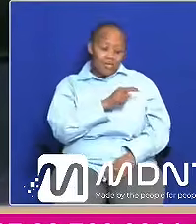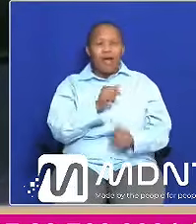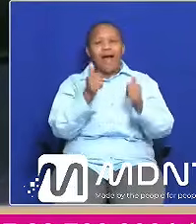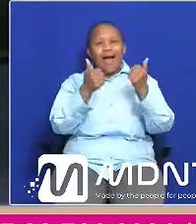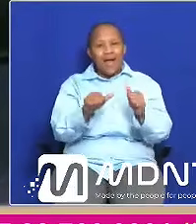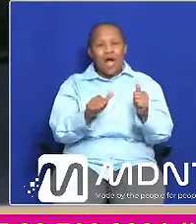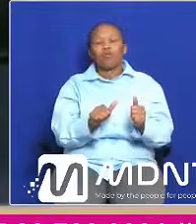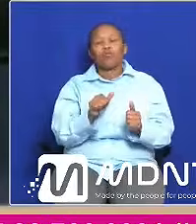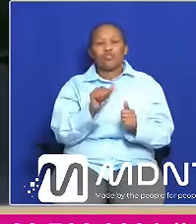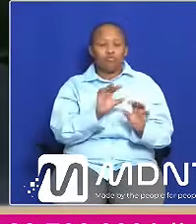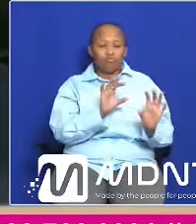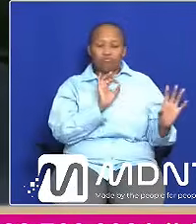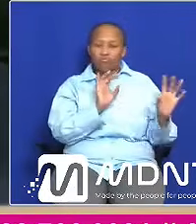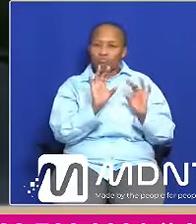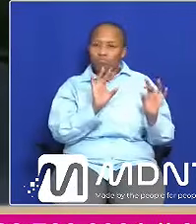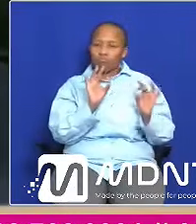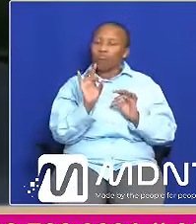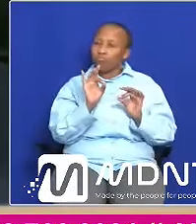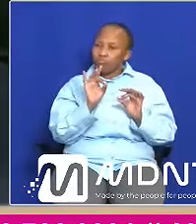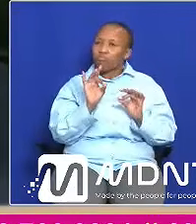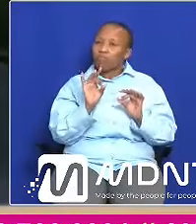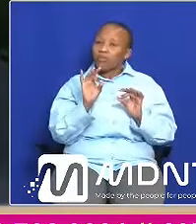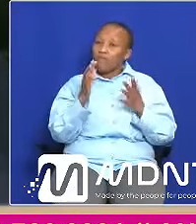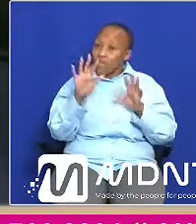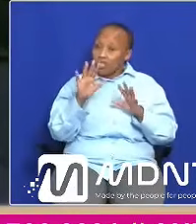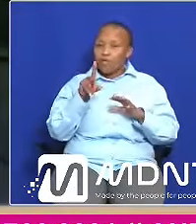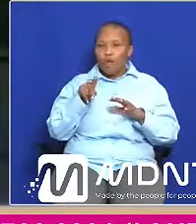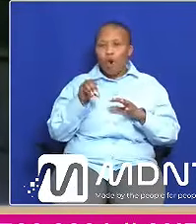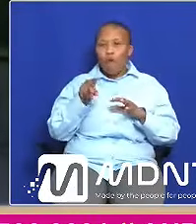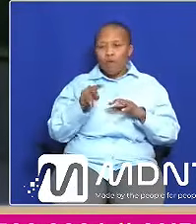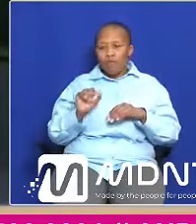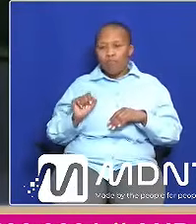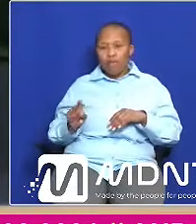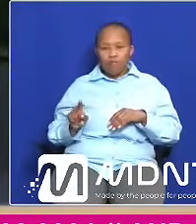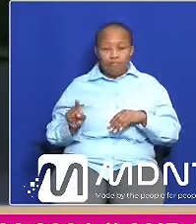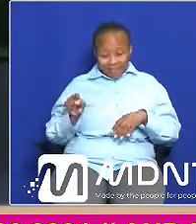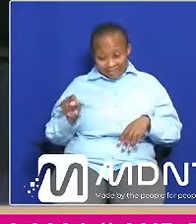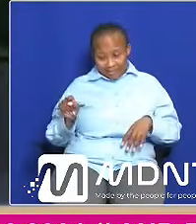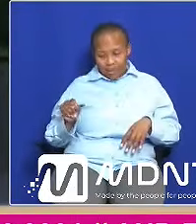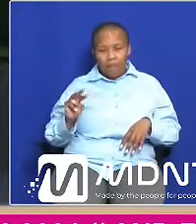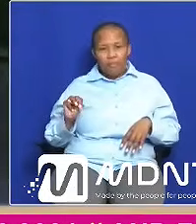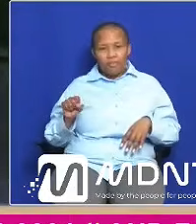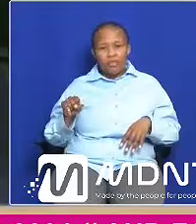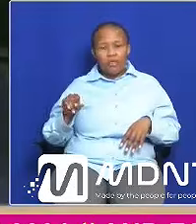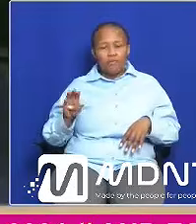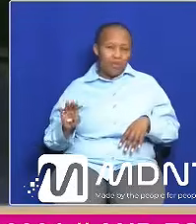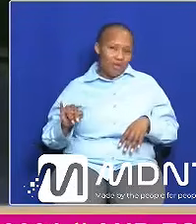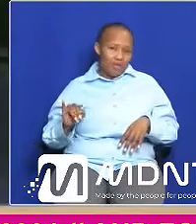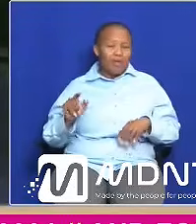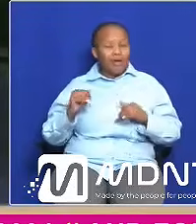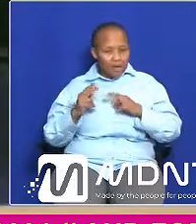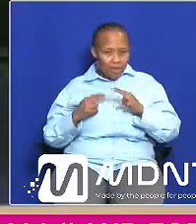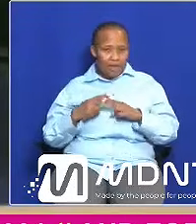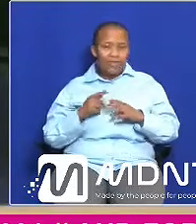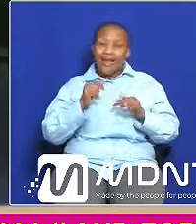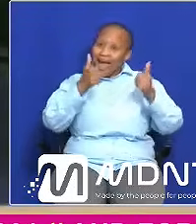share that information with Mr. Msibi? At 122, you say, this is the account Morgan sent to